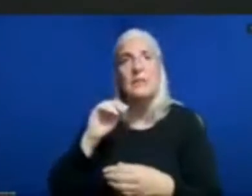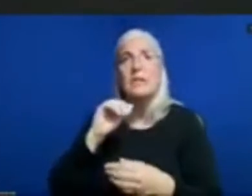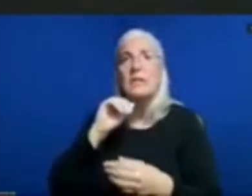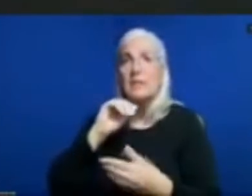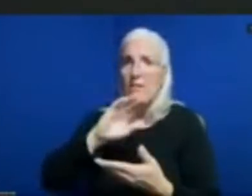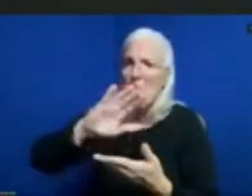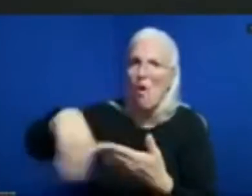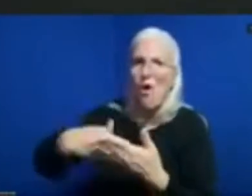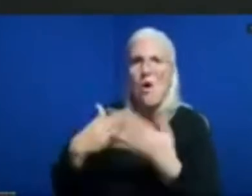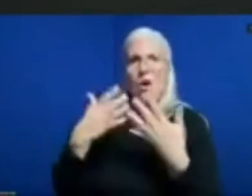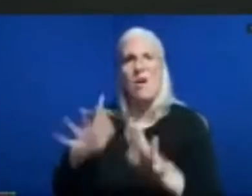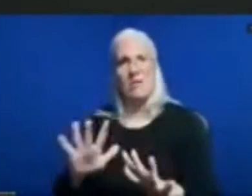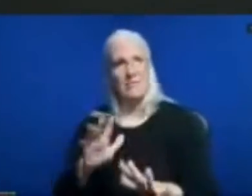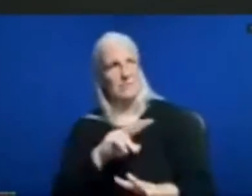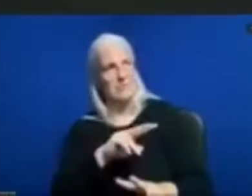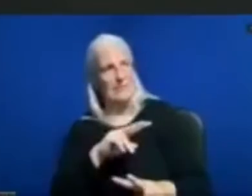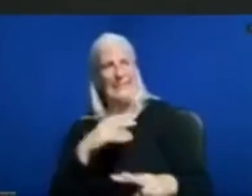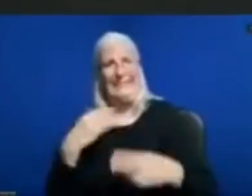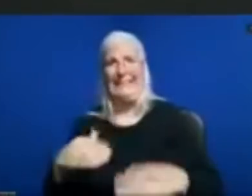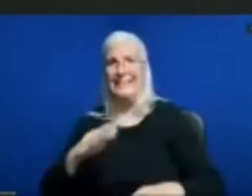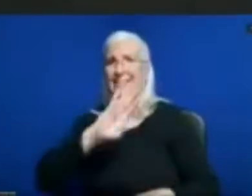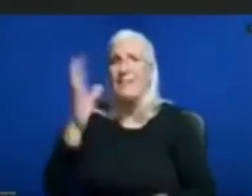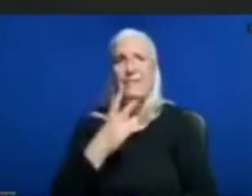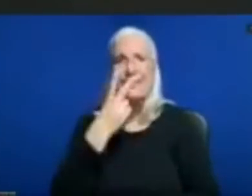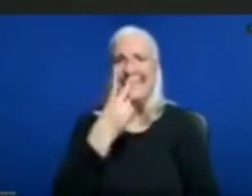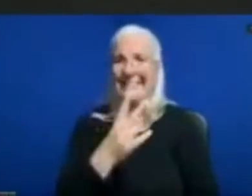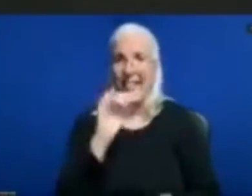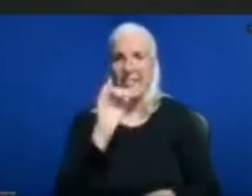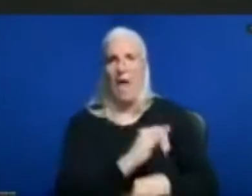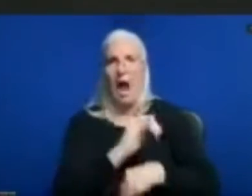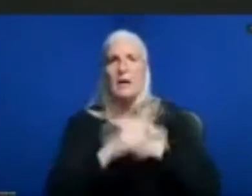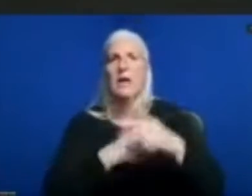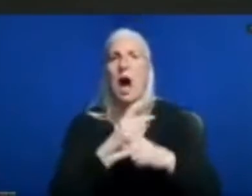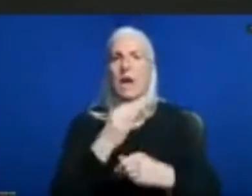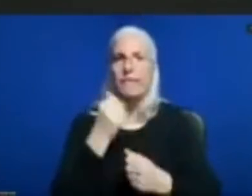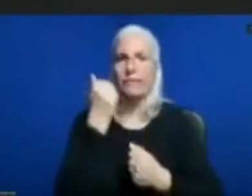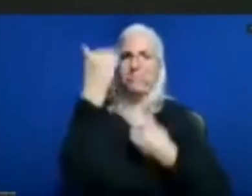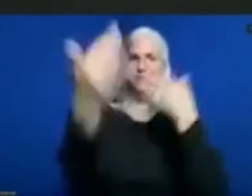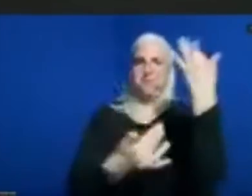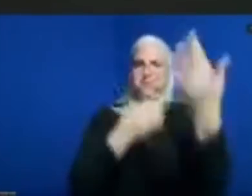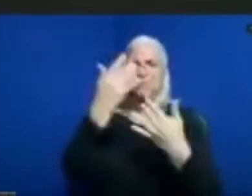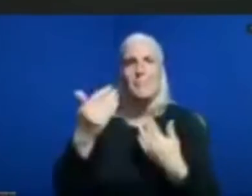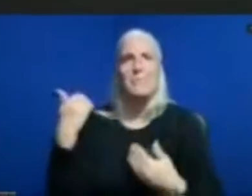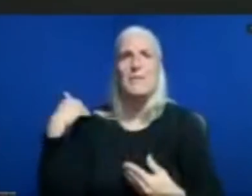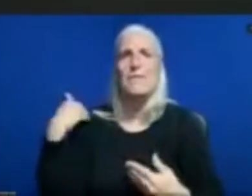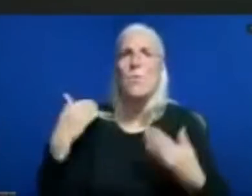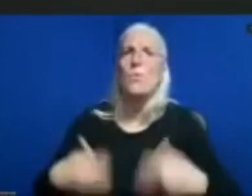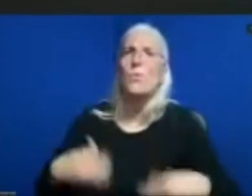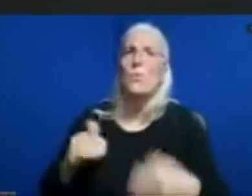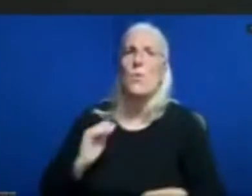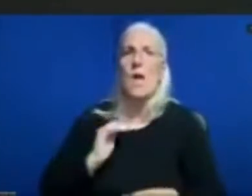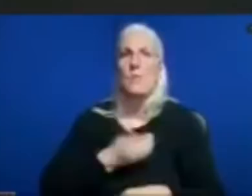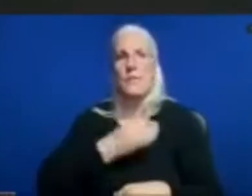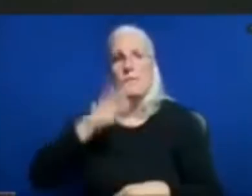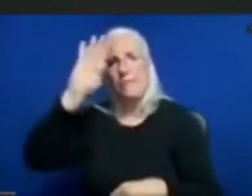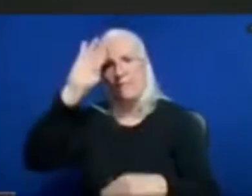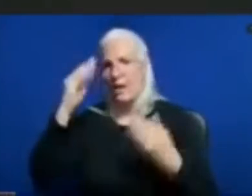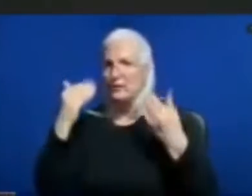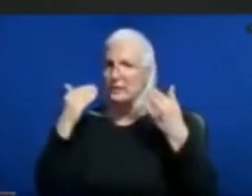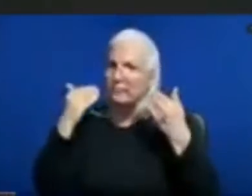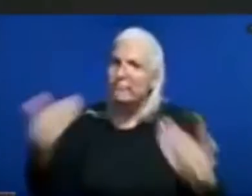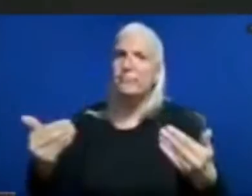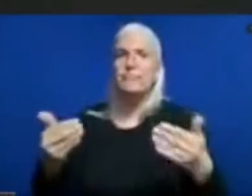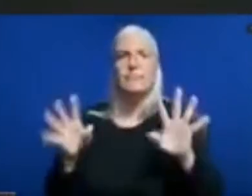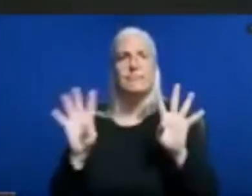careers that have spanned many decades. Our firefighters went out there, and I'm not going to sugarcoat it, it